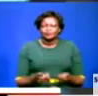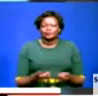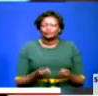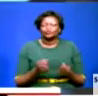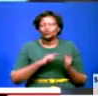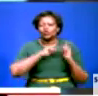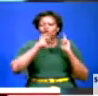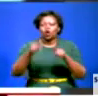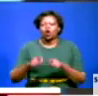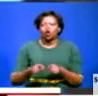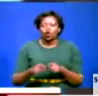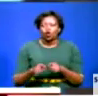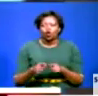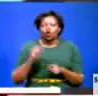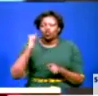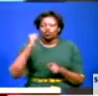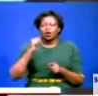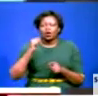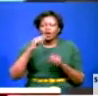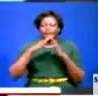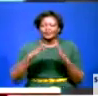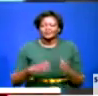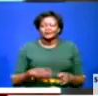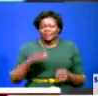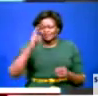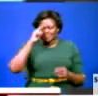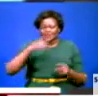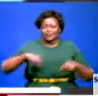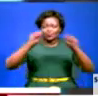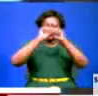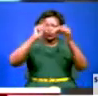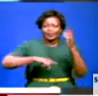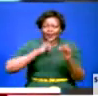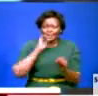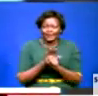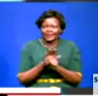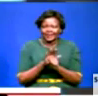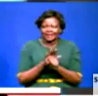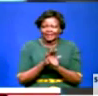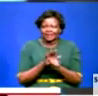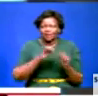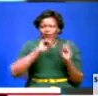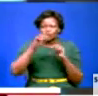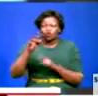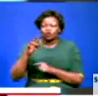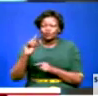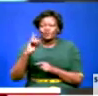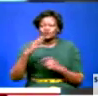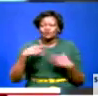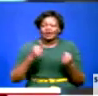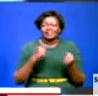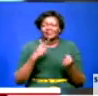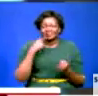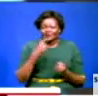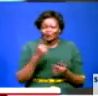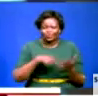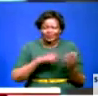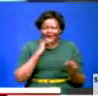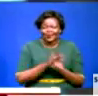the president of his promise. We'll then again march to MOH and remind them of their